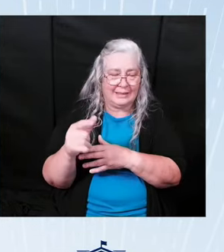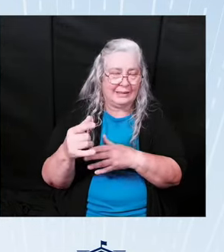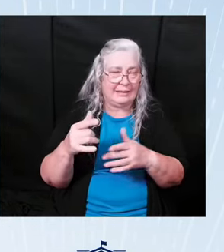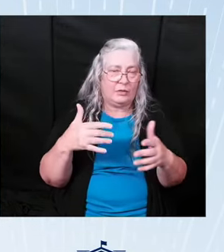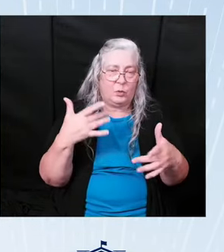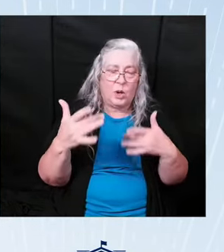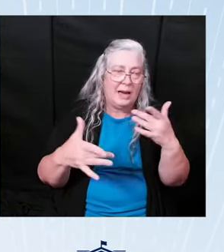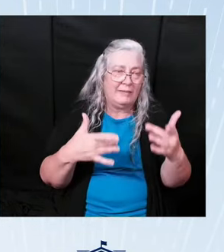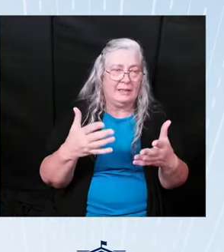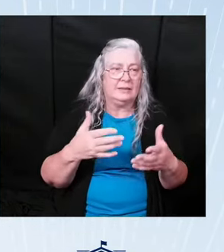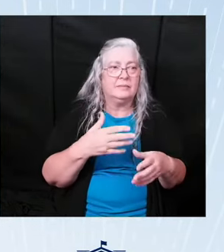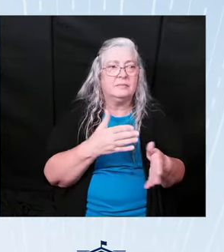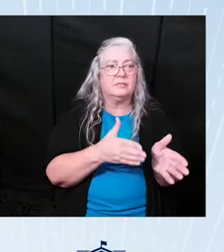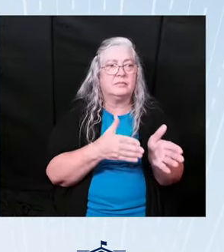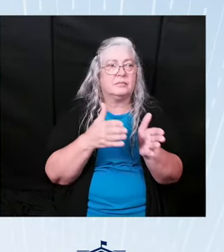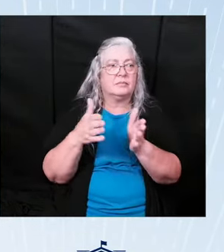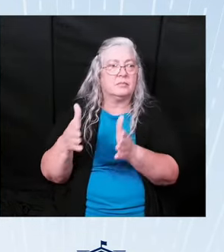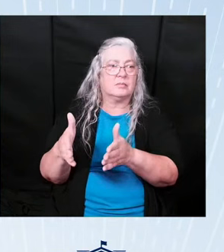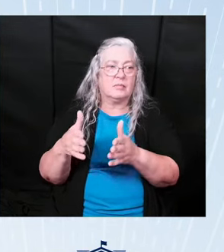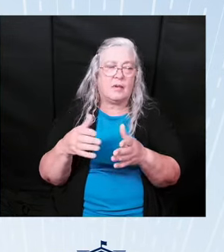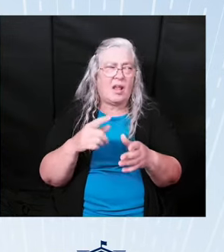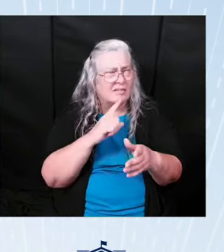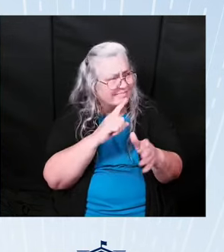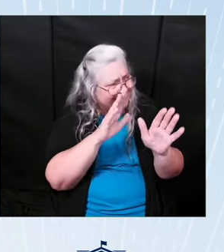I would say just